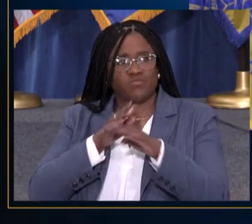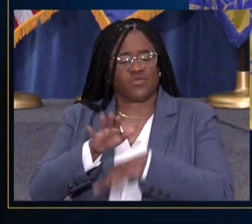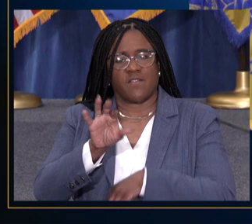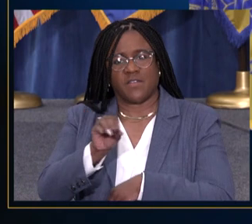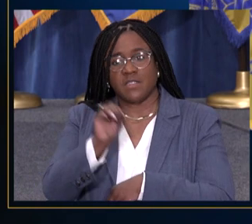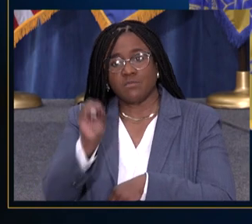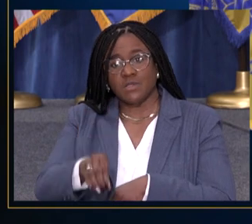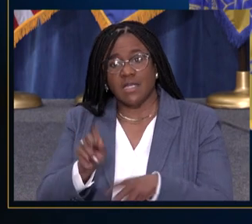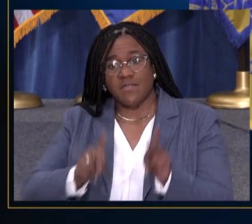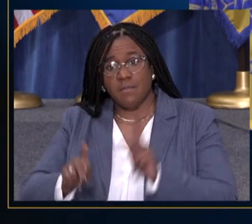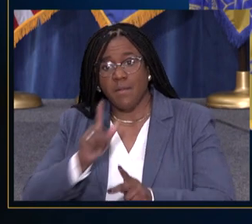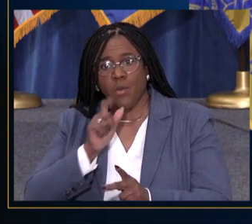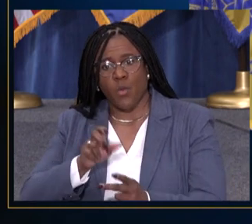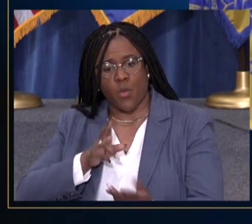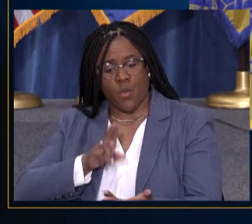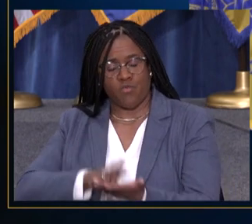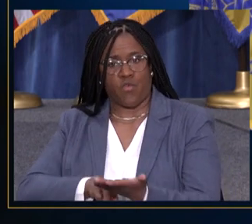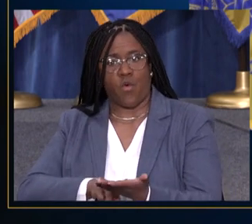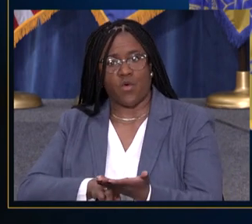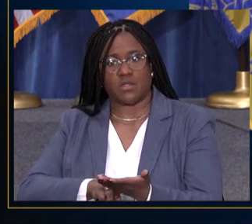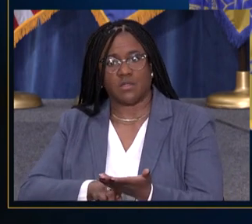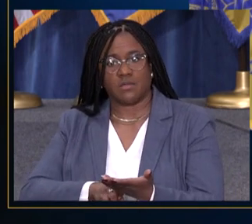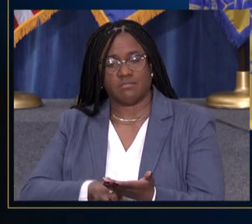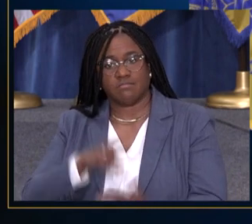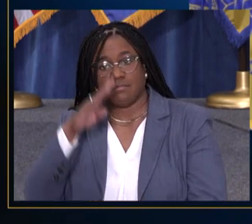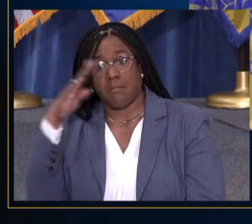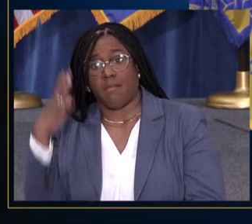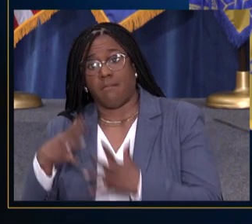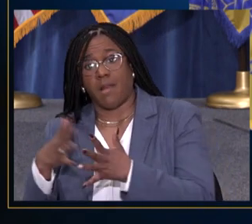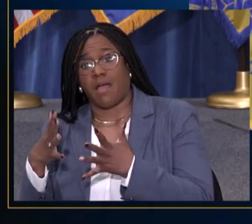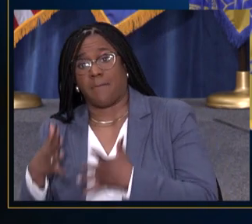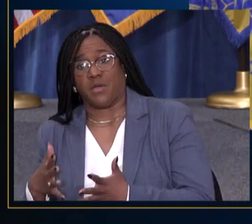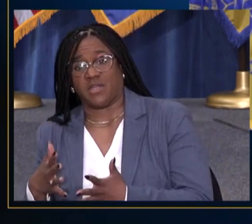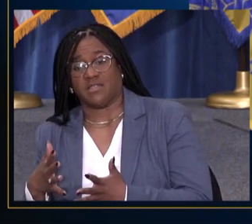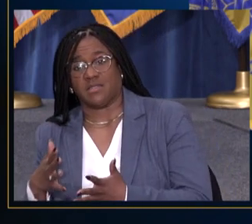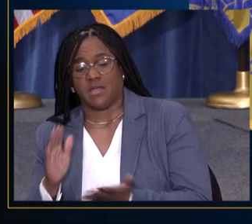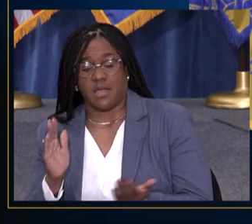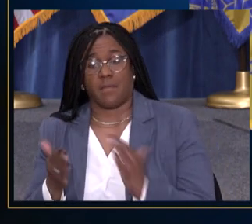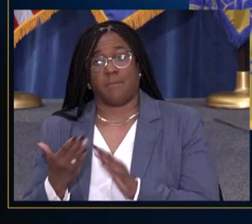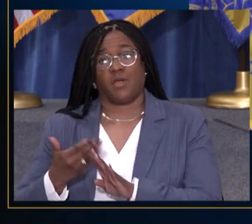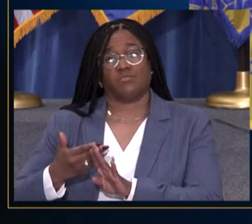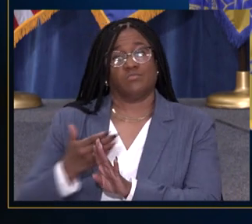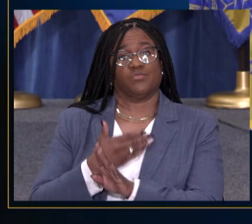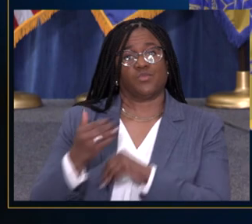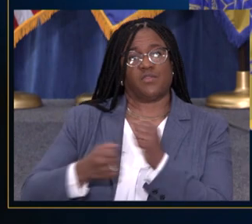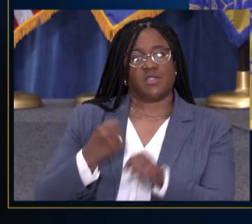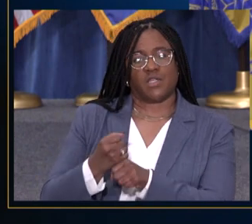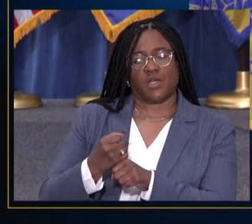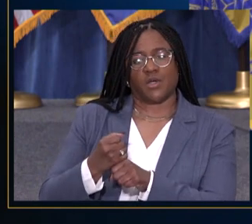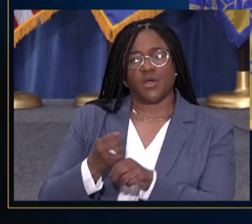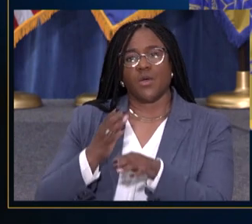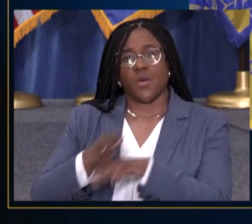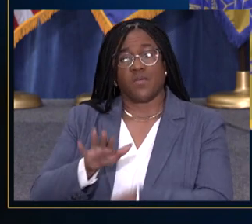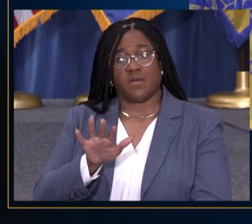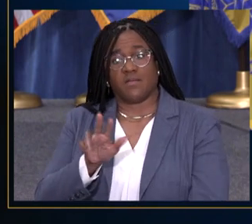of the people who enrolled were Black Americans compared to the previous year. More than 52% of those who